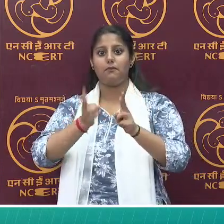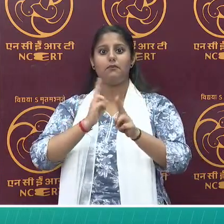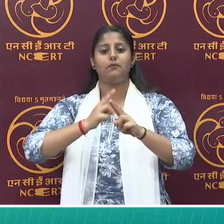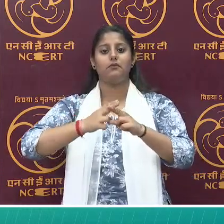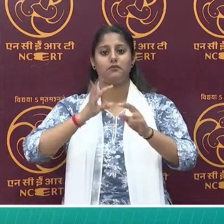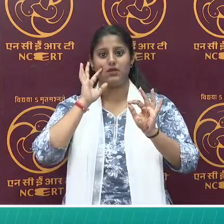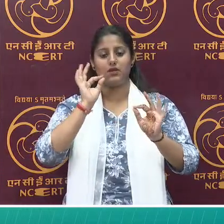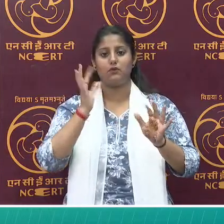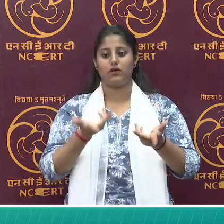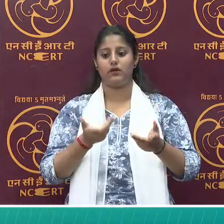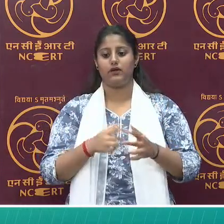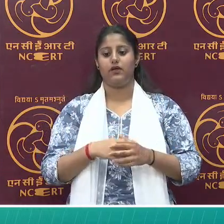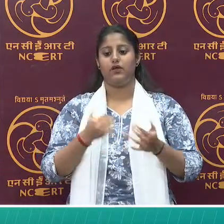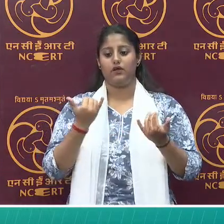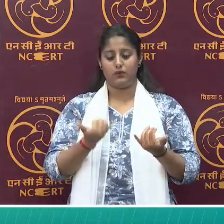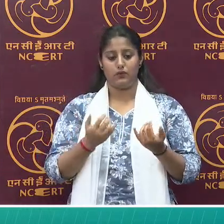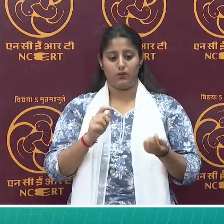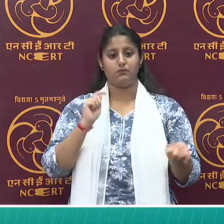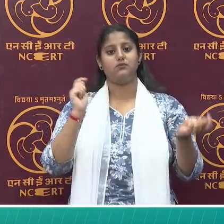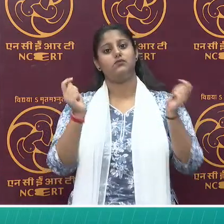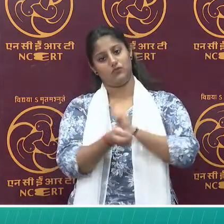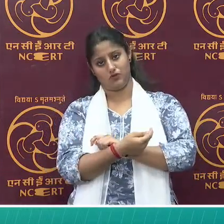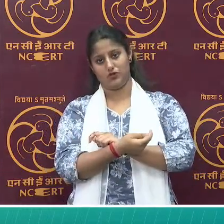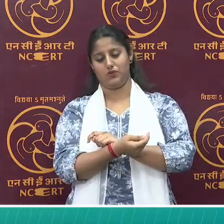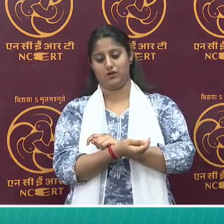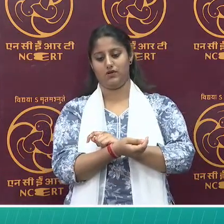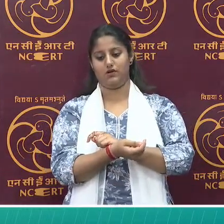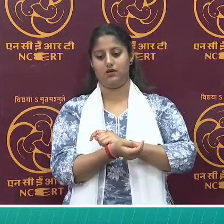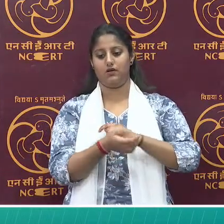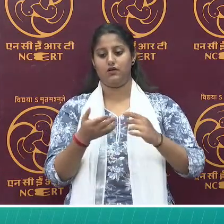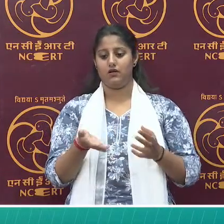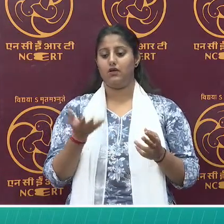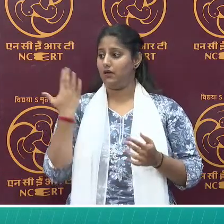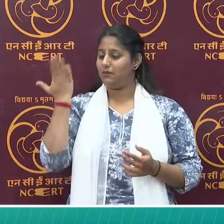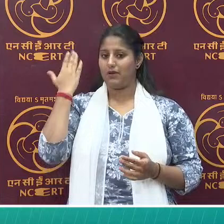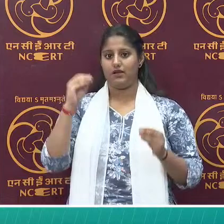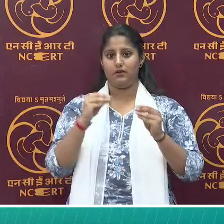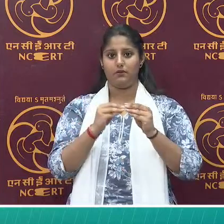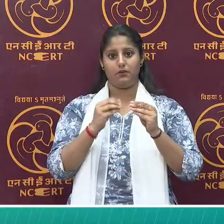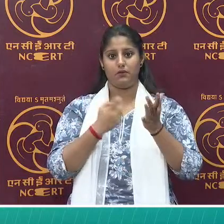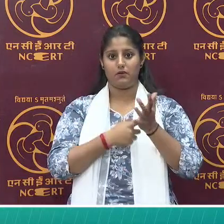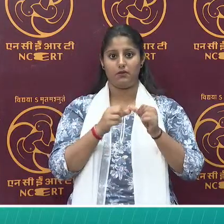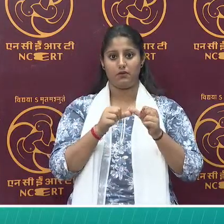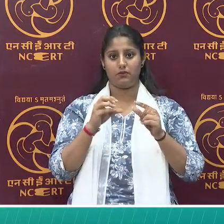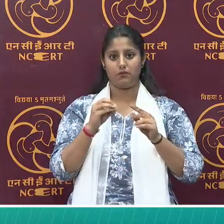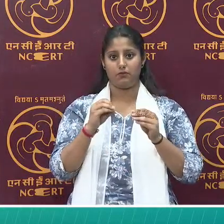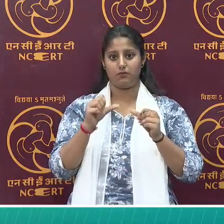properly. Okay. So now further what happened, this broadcasting is now